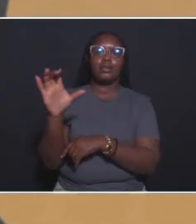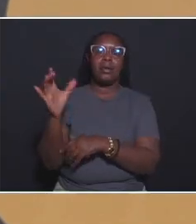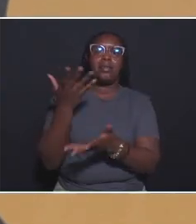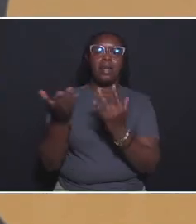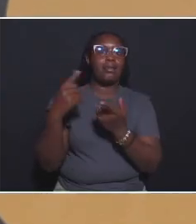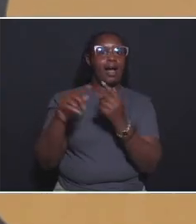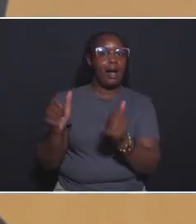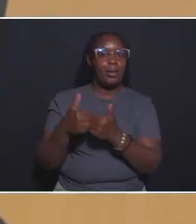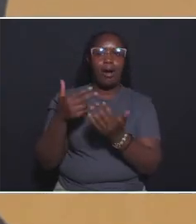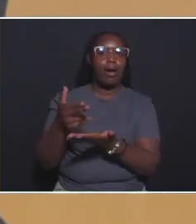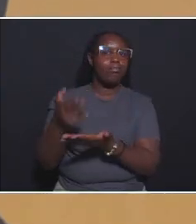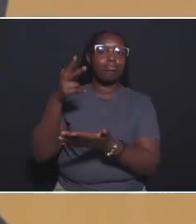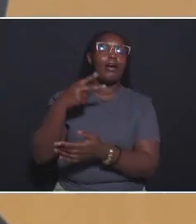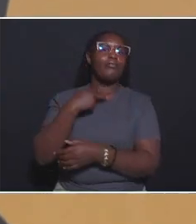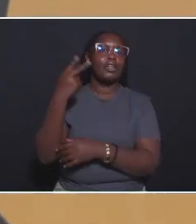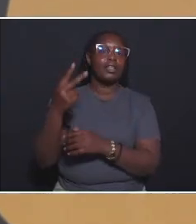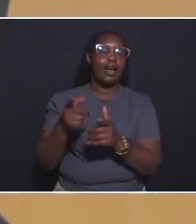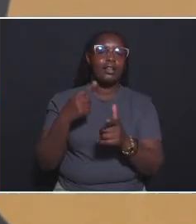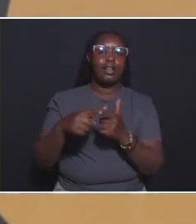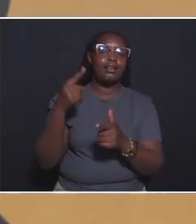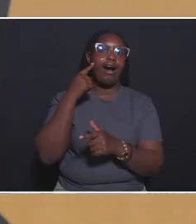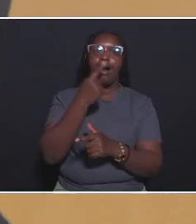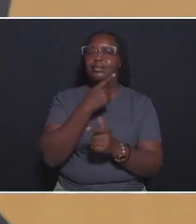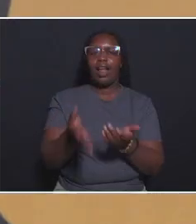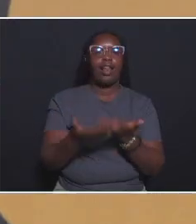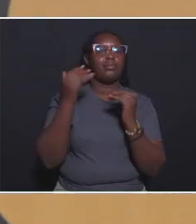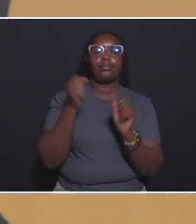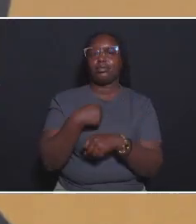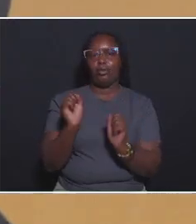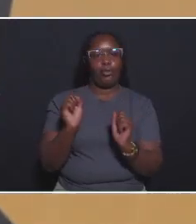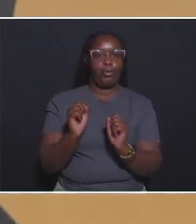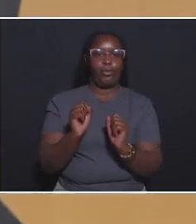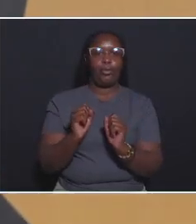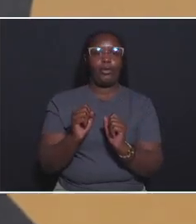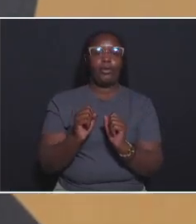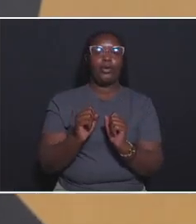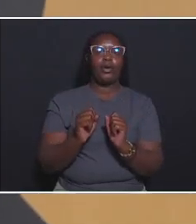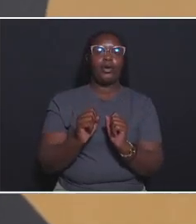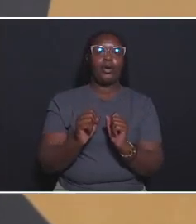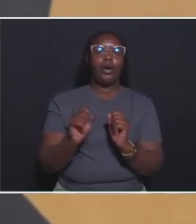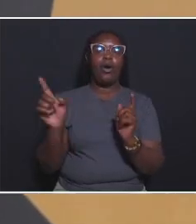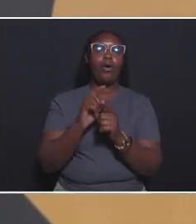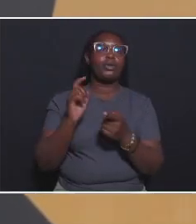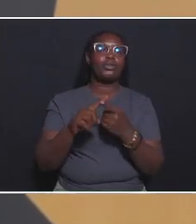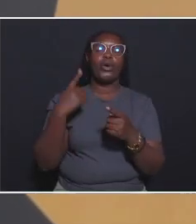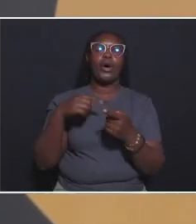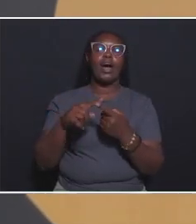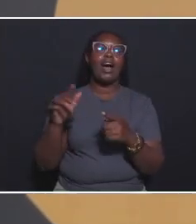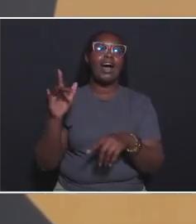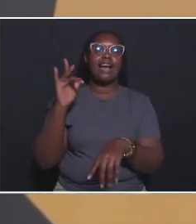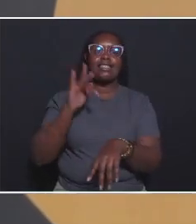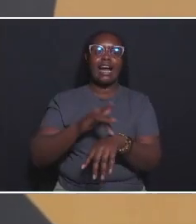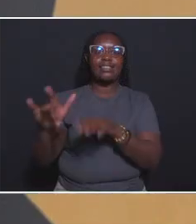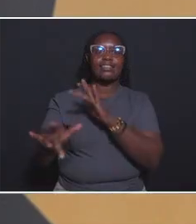happening. Your eyes would not help you. Your sense of touch wouldn't help you. Sound is the